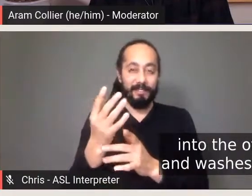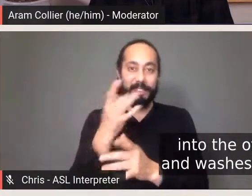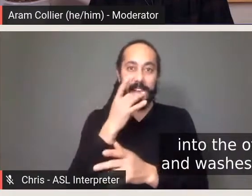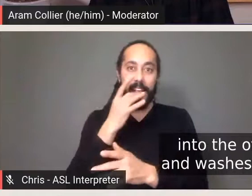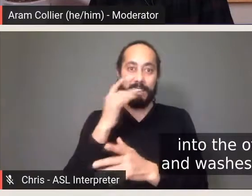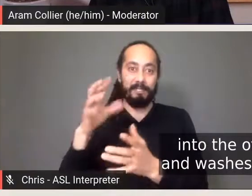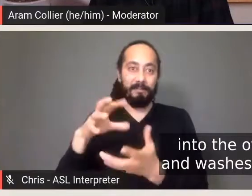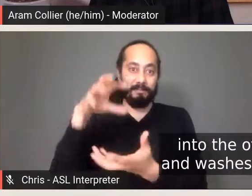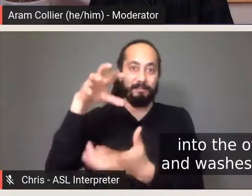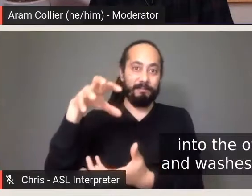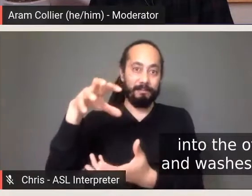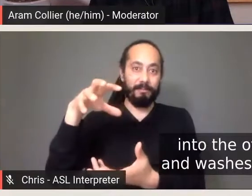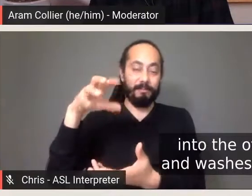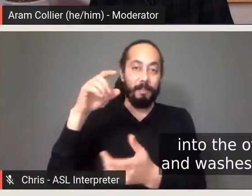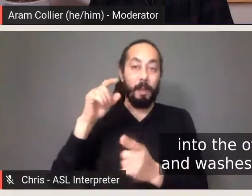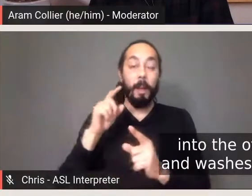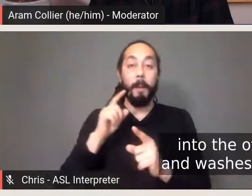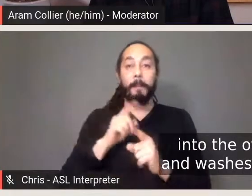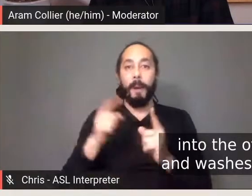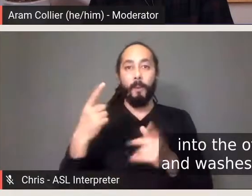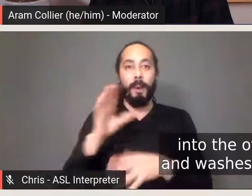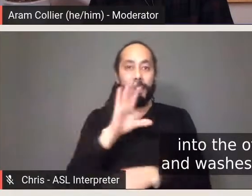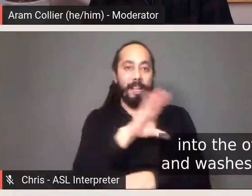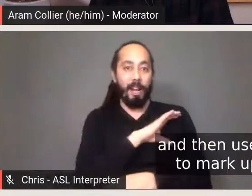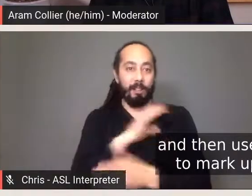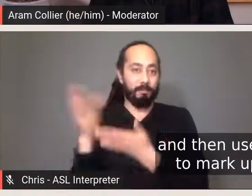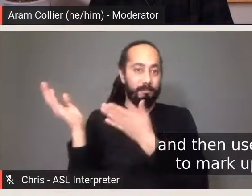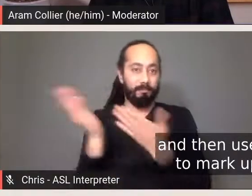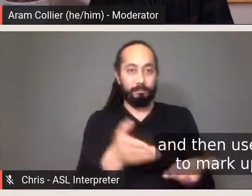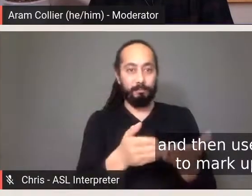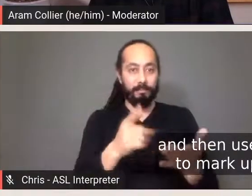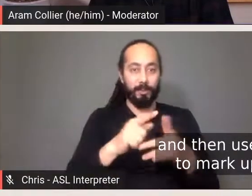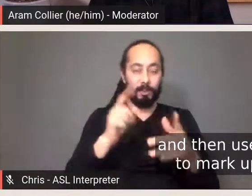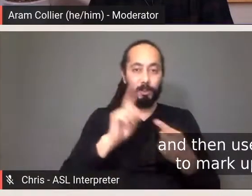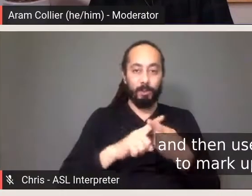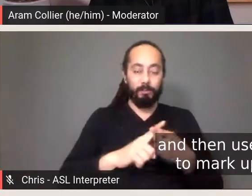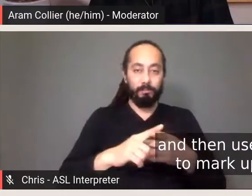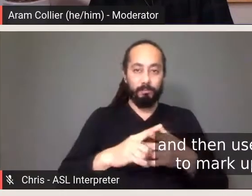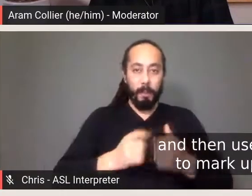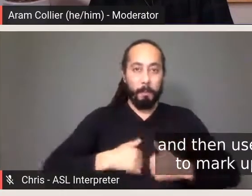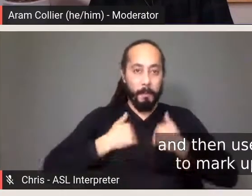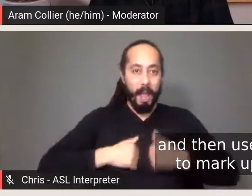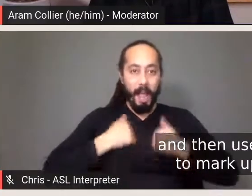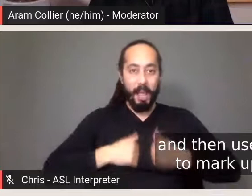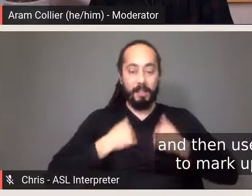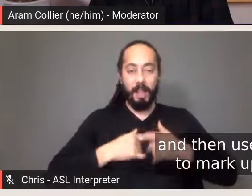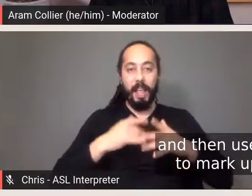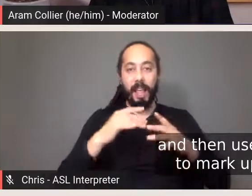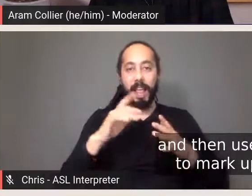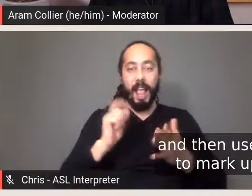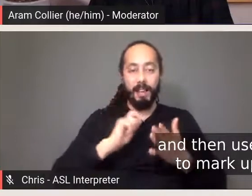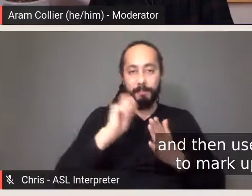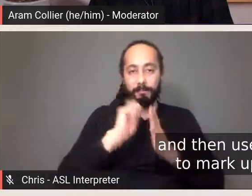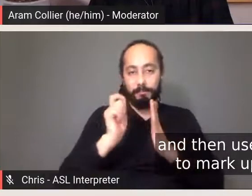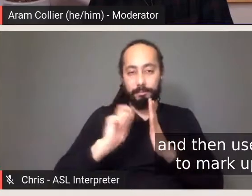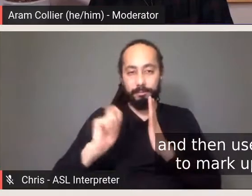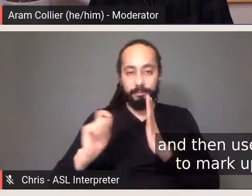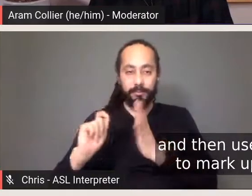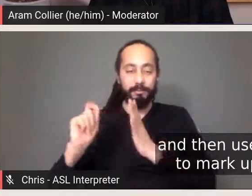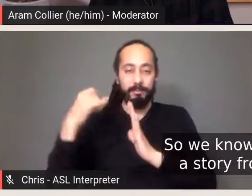into the ofuro, the bath, and washes away the image, and then he uses his own pencils to mark up an